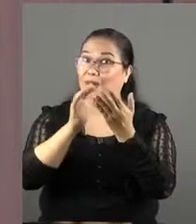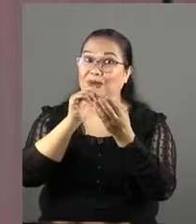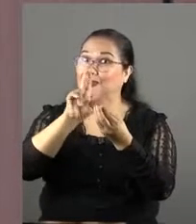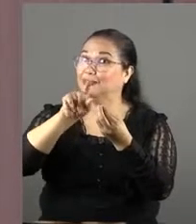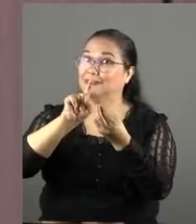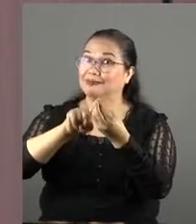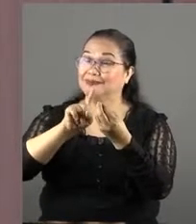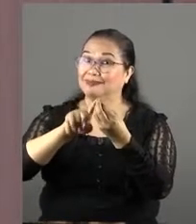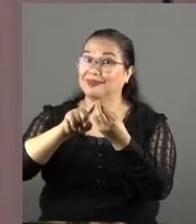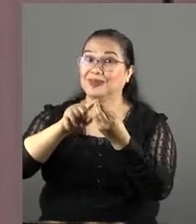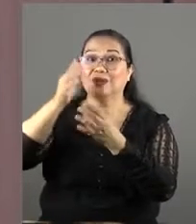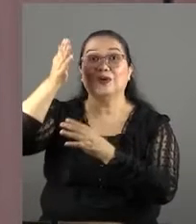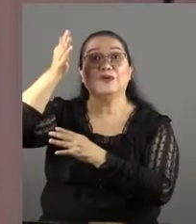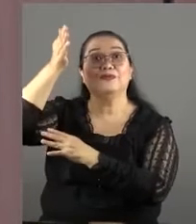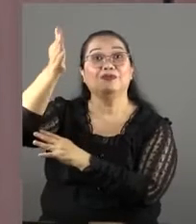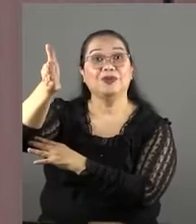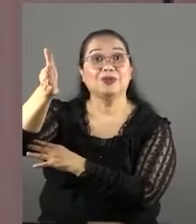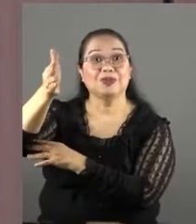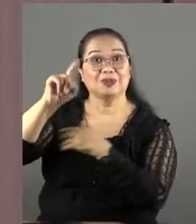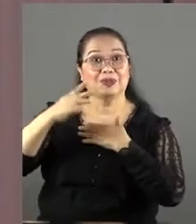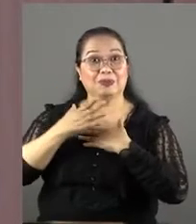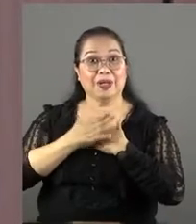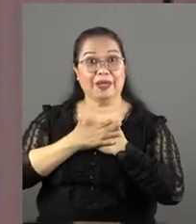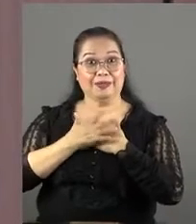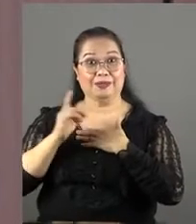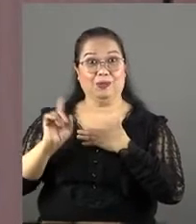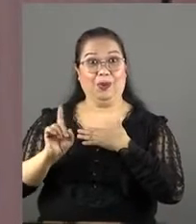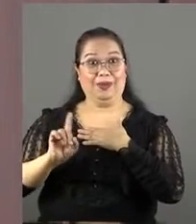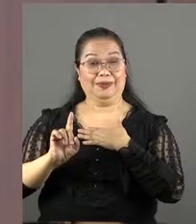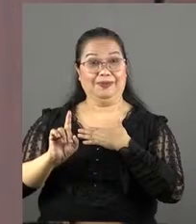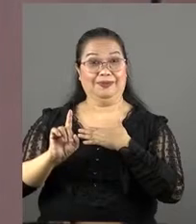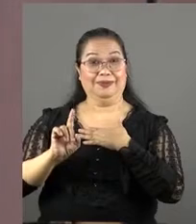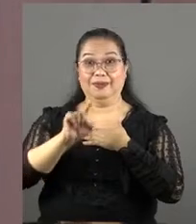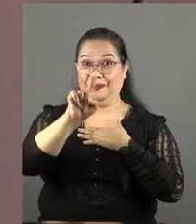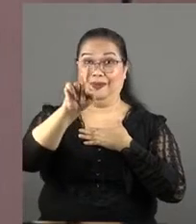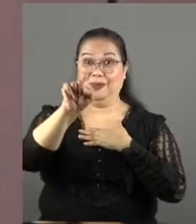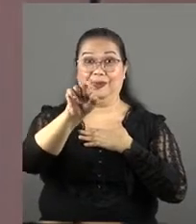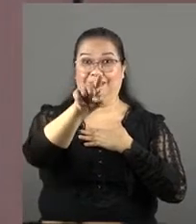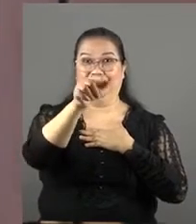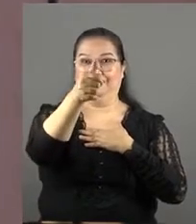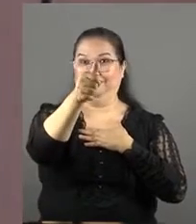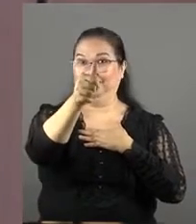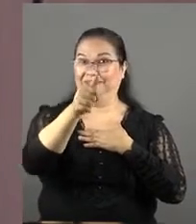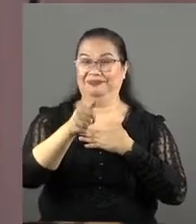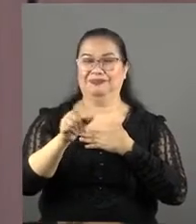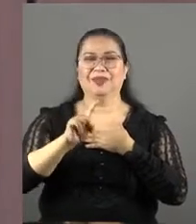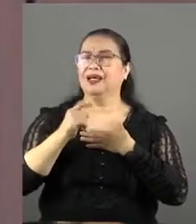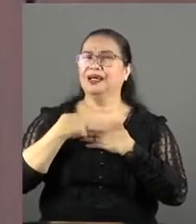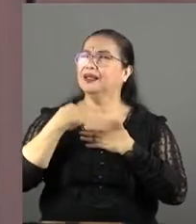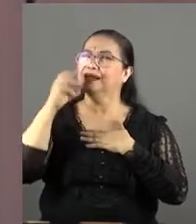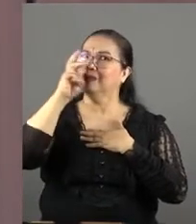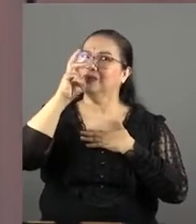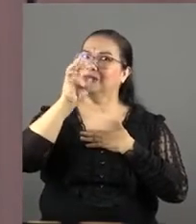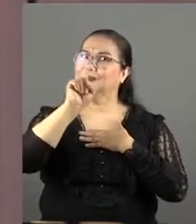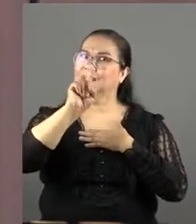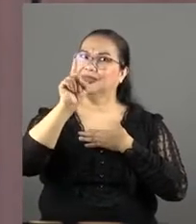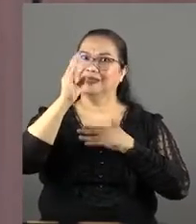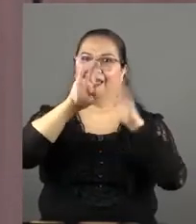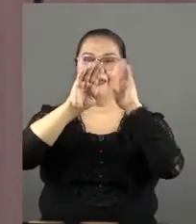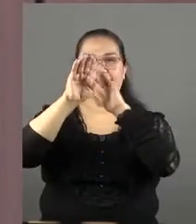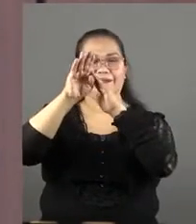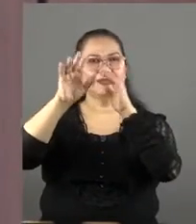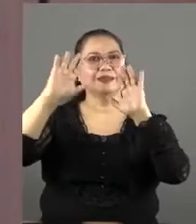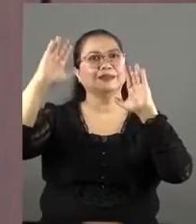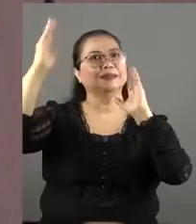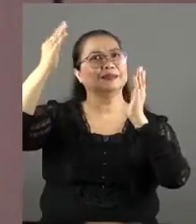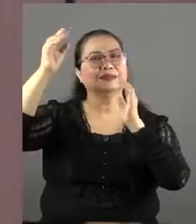about future grace. Did you ever ask yourself, I wonder what heaven looks like?